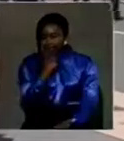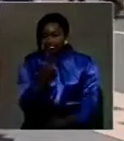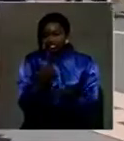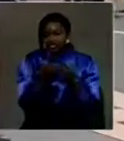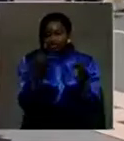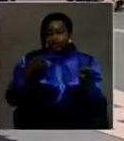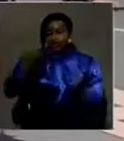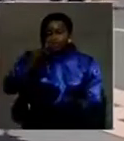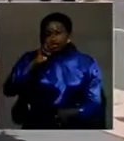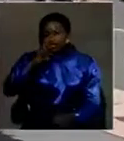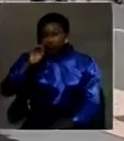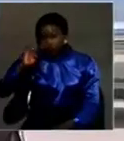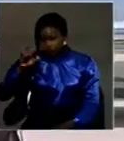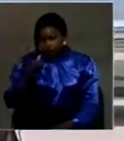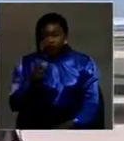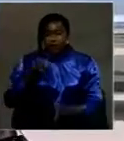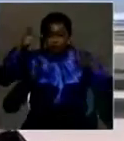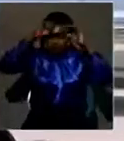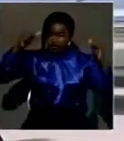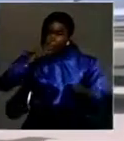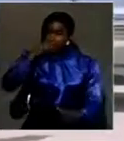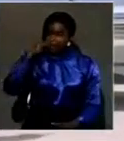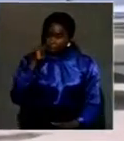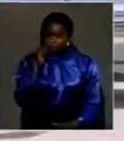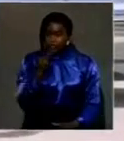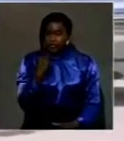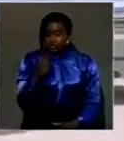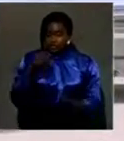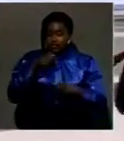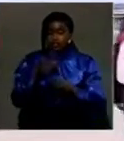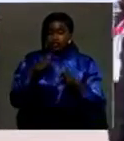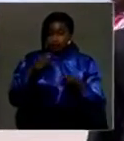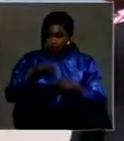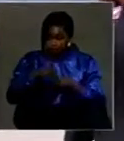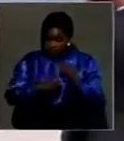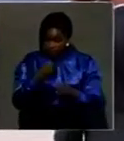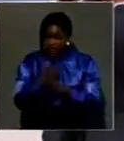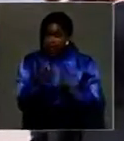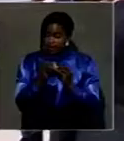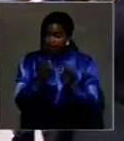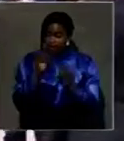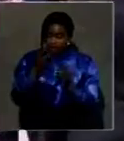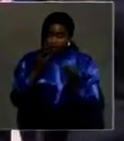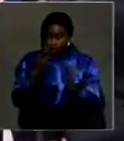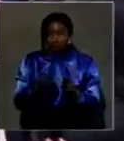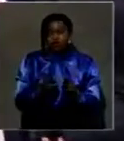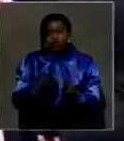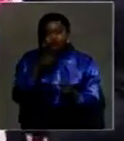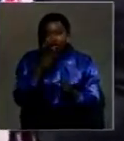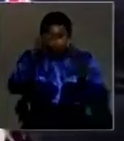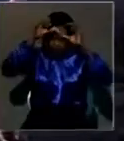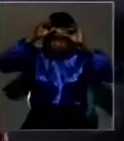heroes, President Yoweri Museveni deferred the meeting to this year, where heads of states will first have a closed